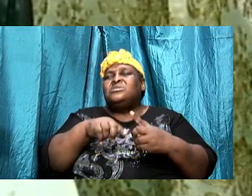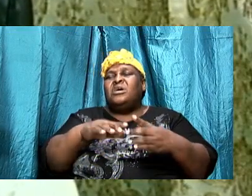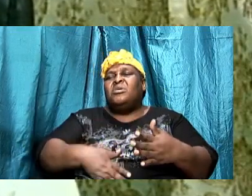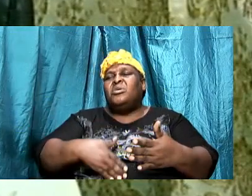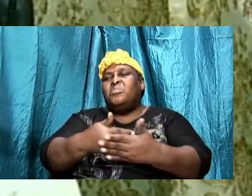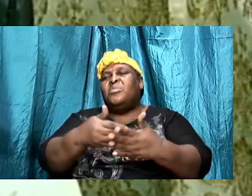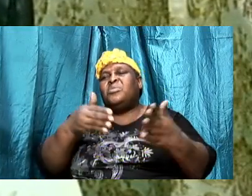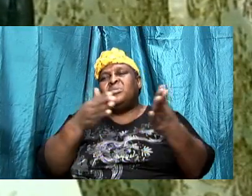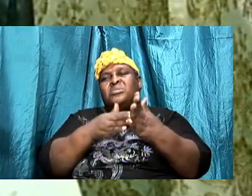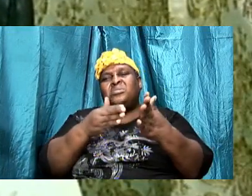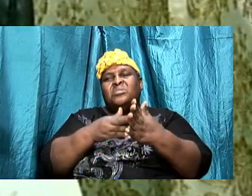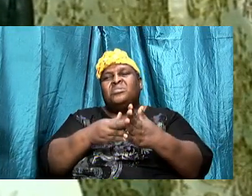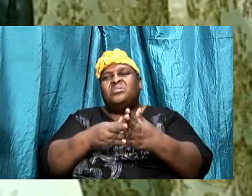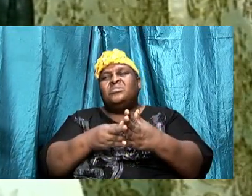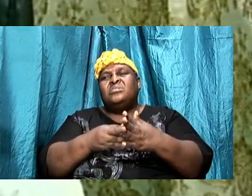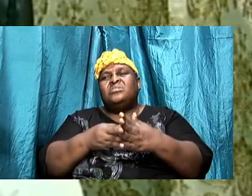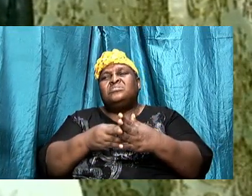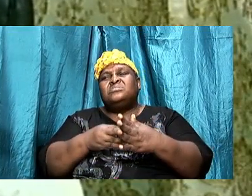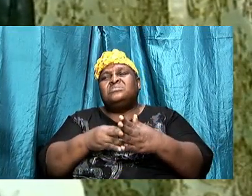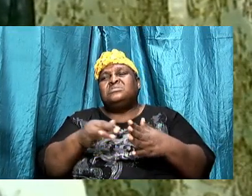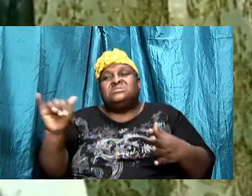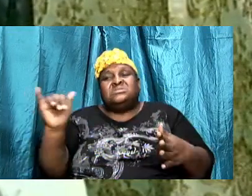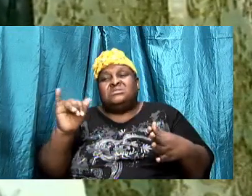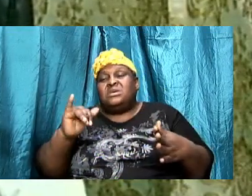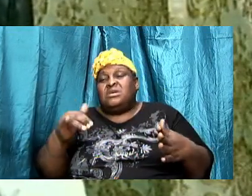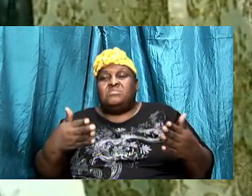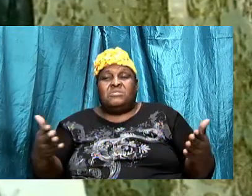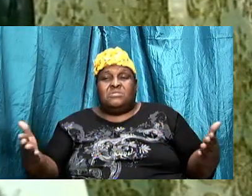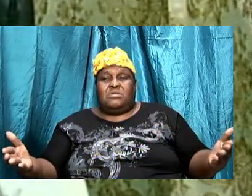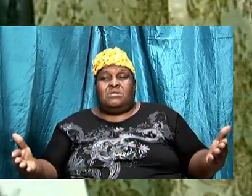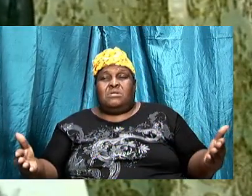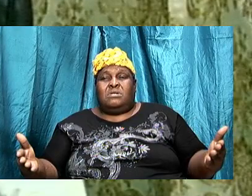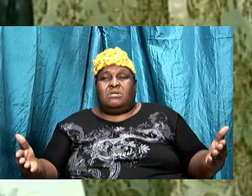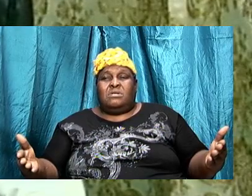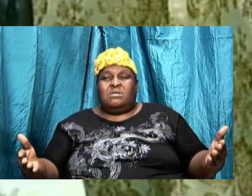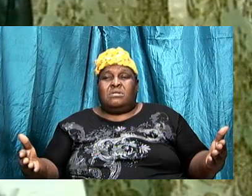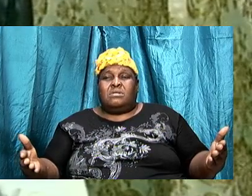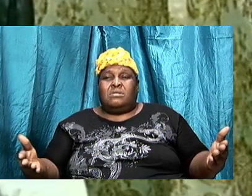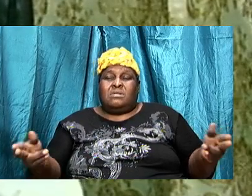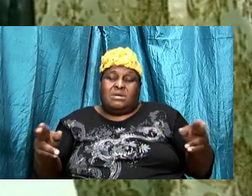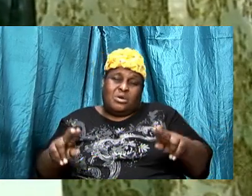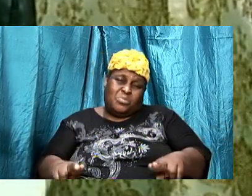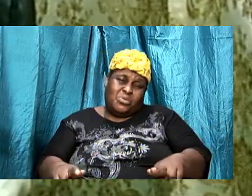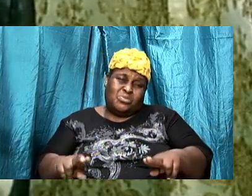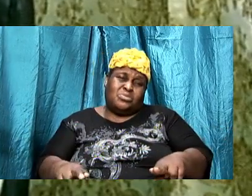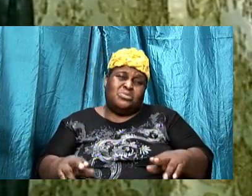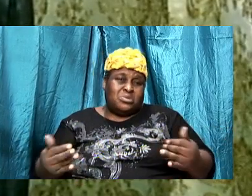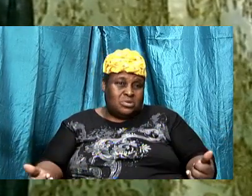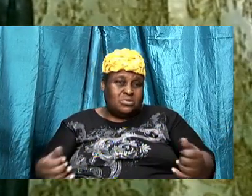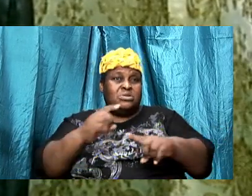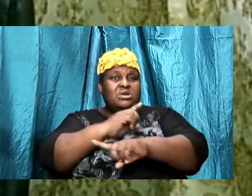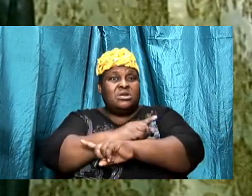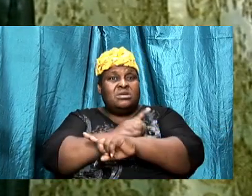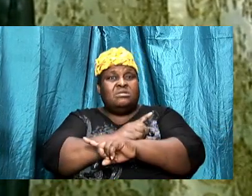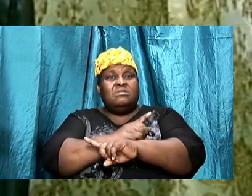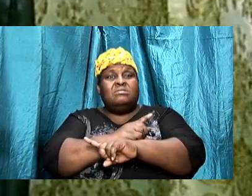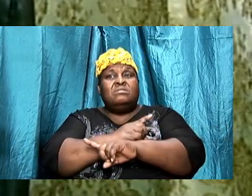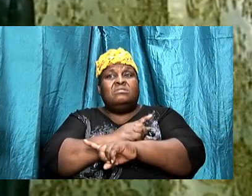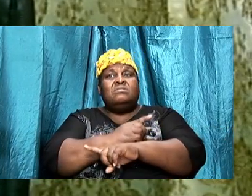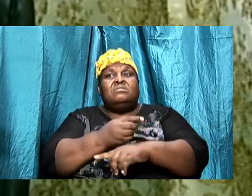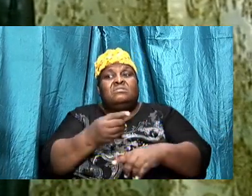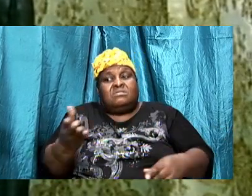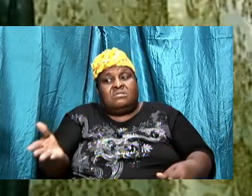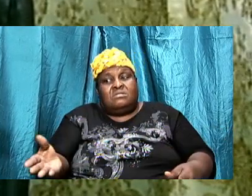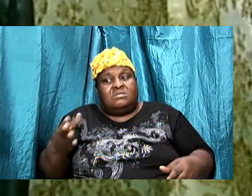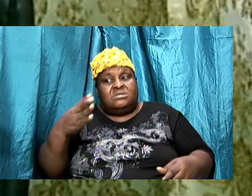it does apply here also, that the things that we come up with of our own mind, and, you know, those methods that